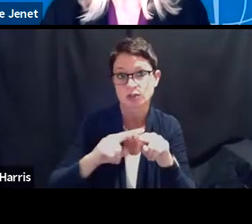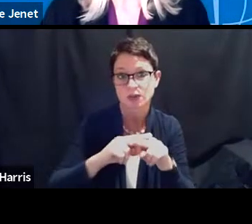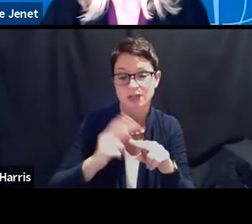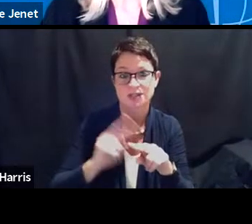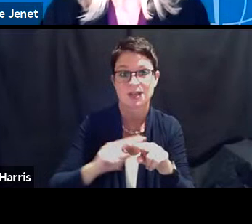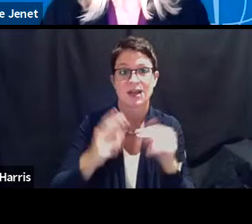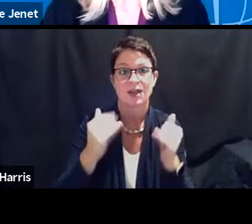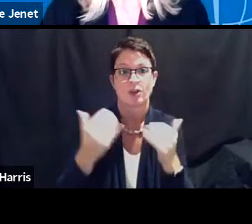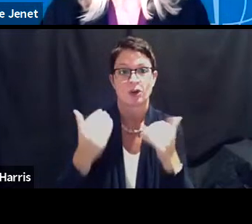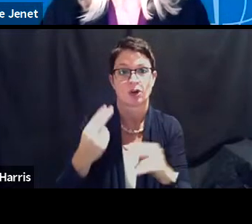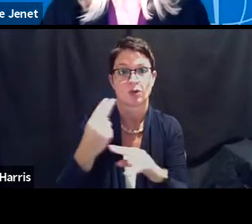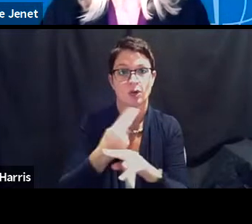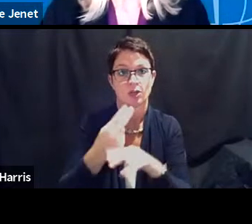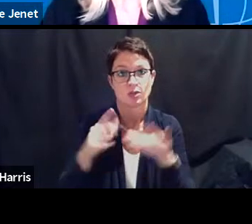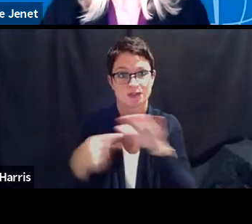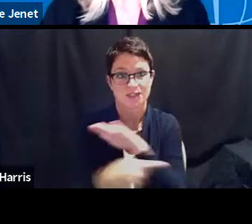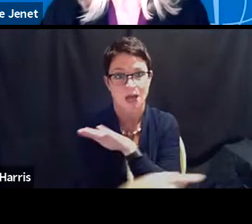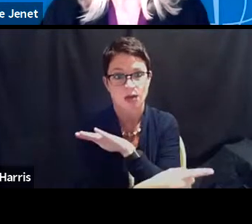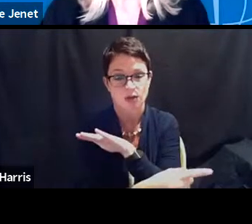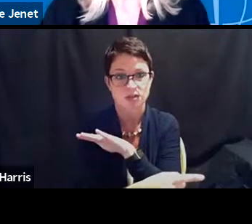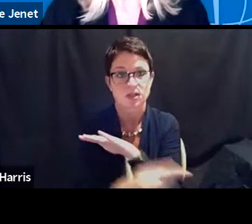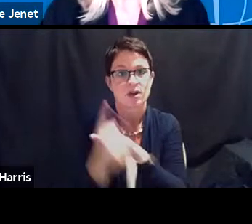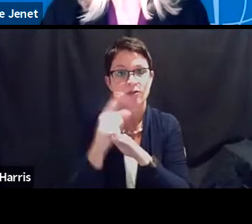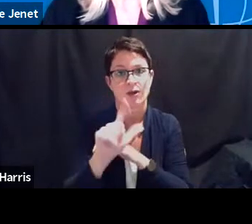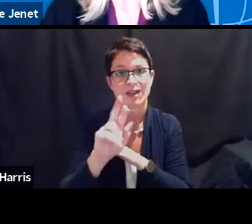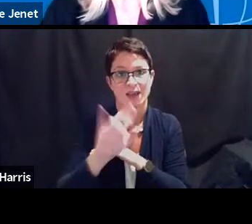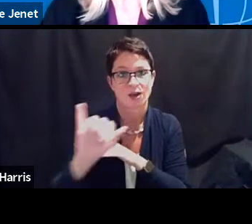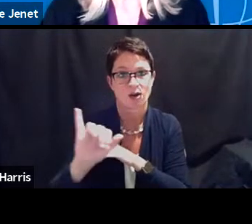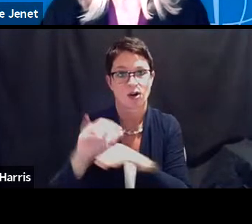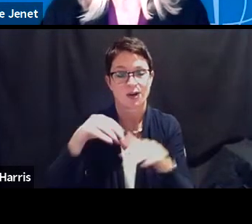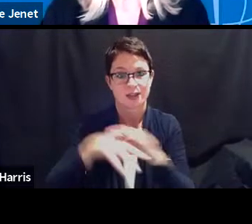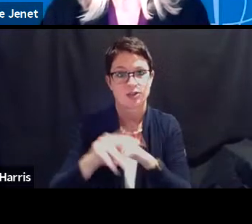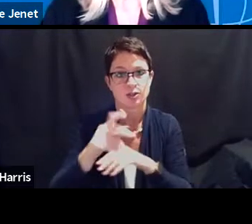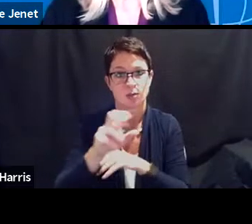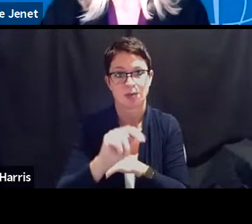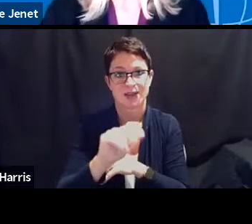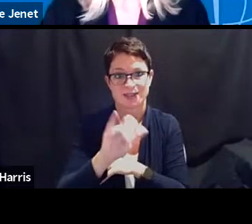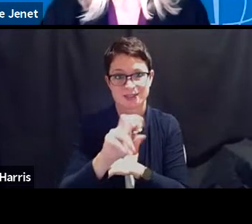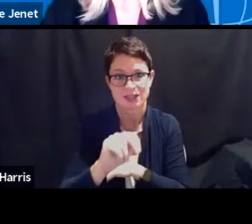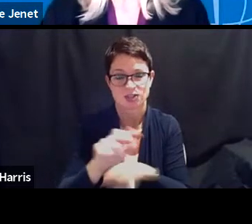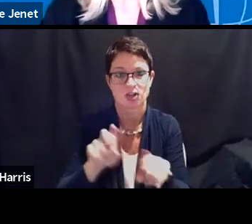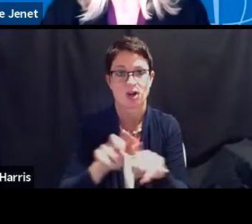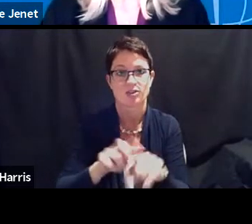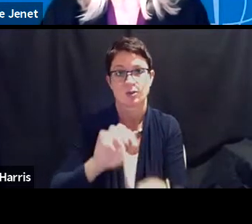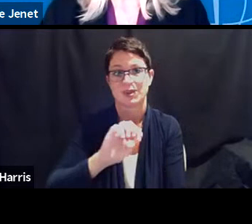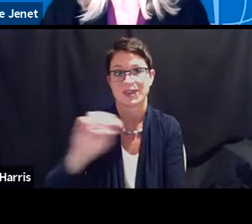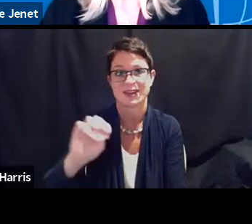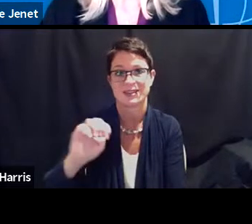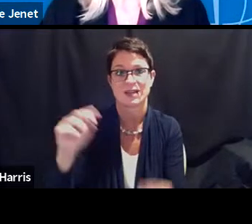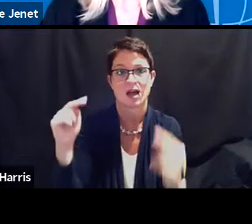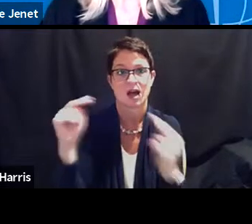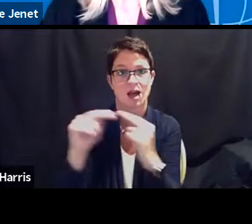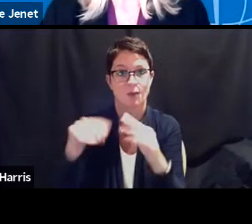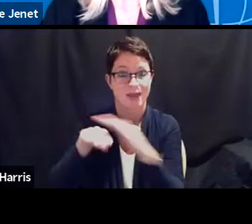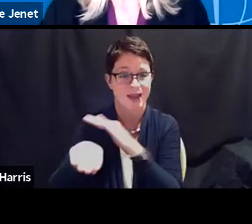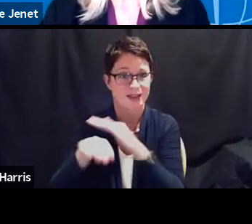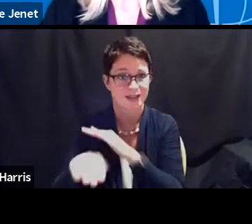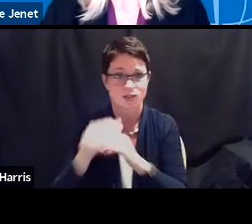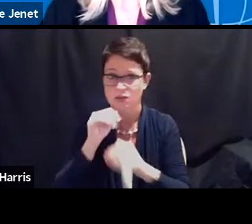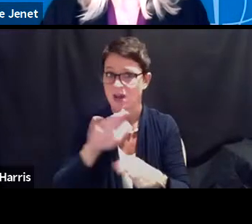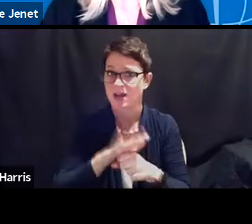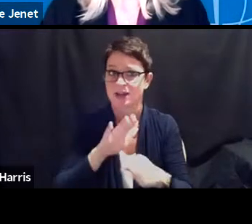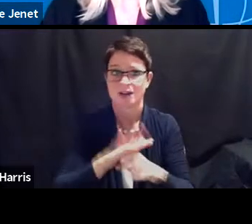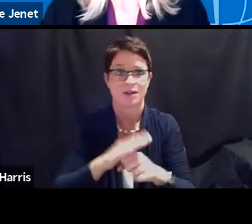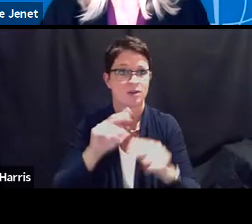current East River tunnels that carry the LIRR into Penn Station, even with East Side access, there won't be enough trains to carry